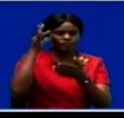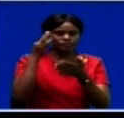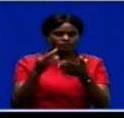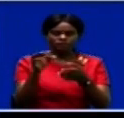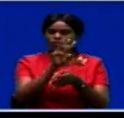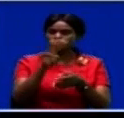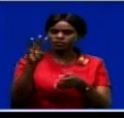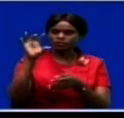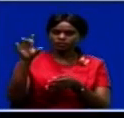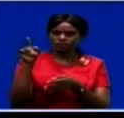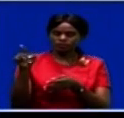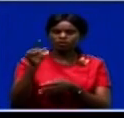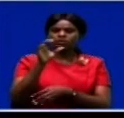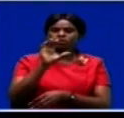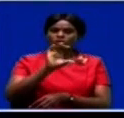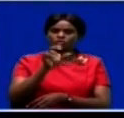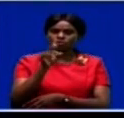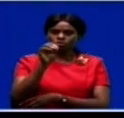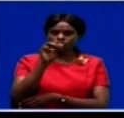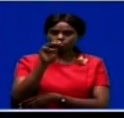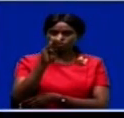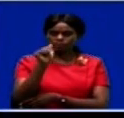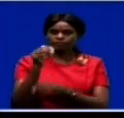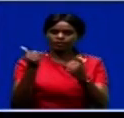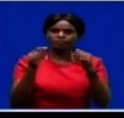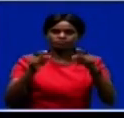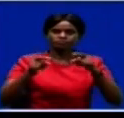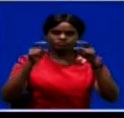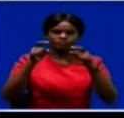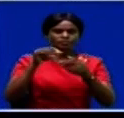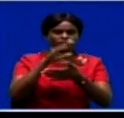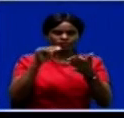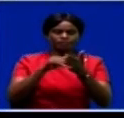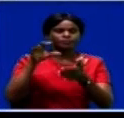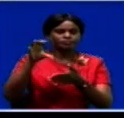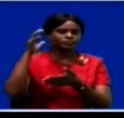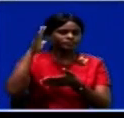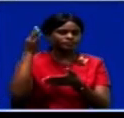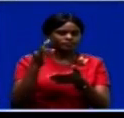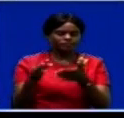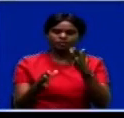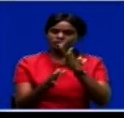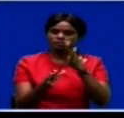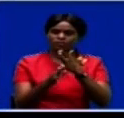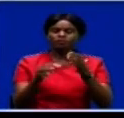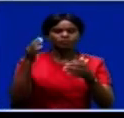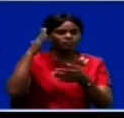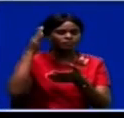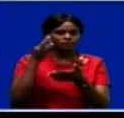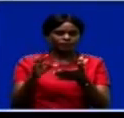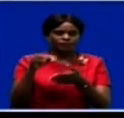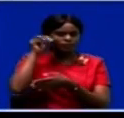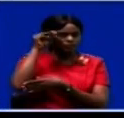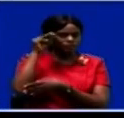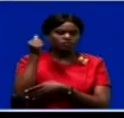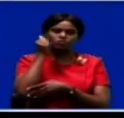Western Province, Bernard Chomba, has been promoted to Permanent Secretary for Central Province. Deputy Permanent Secretary in the Ministry of